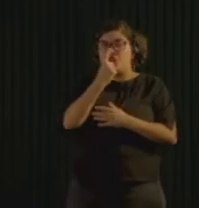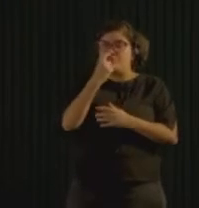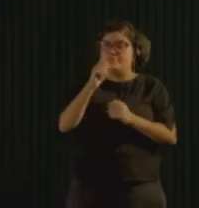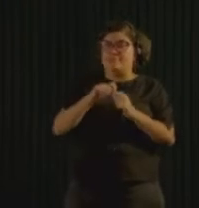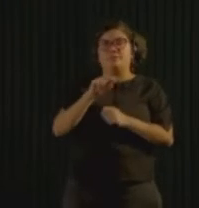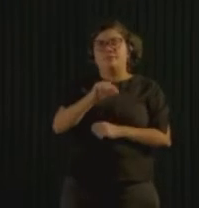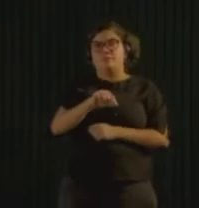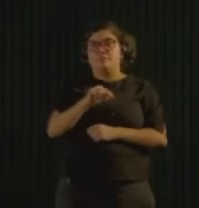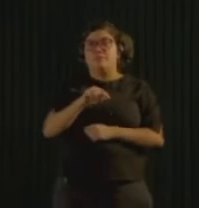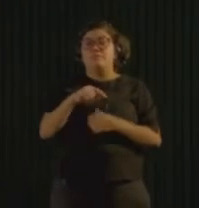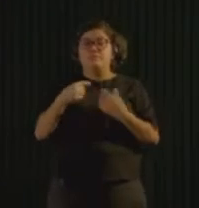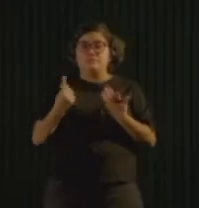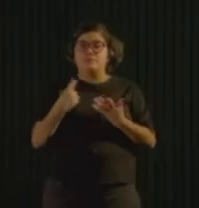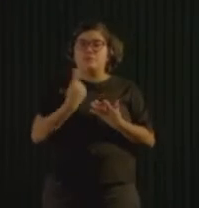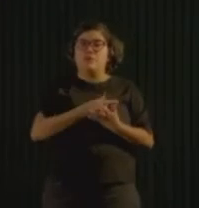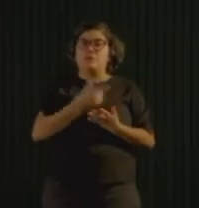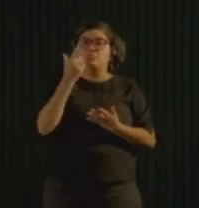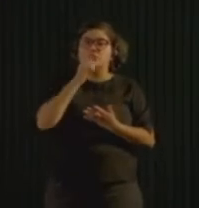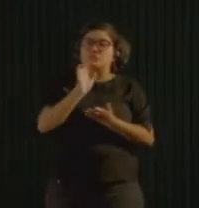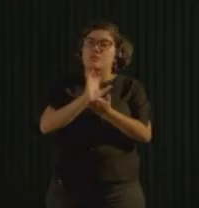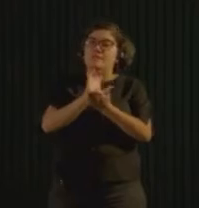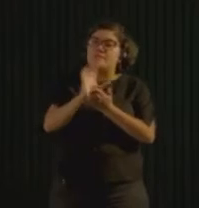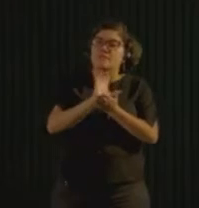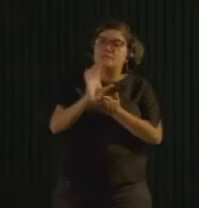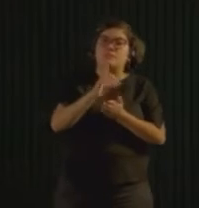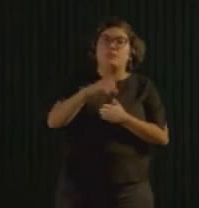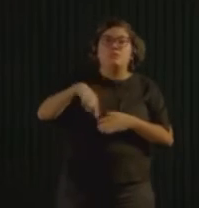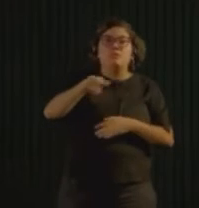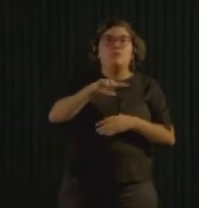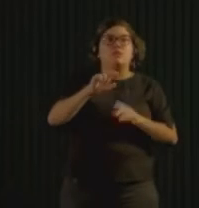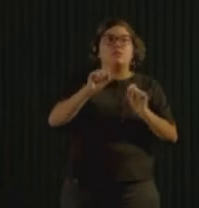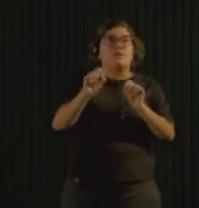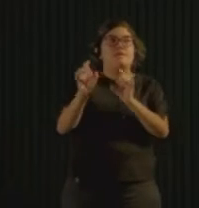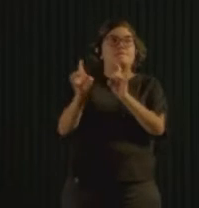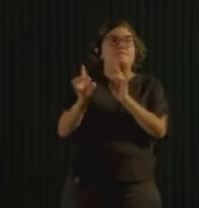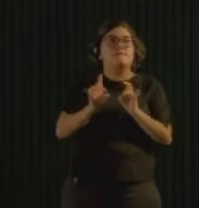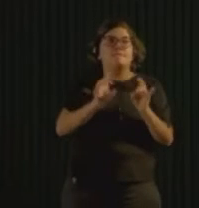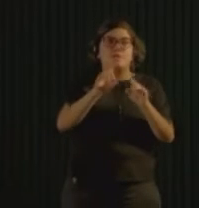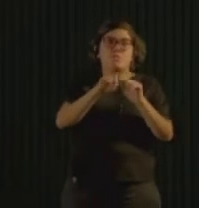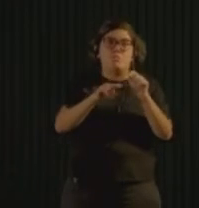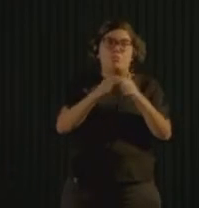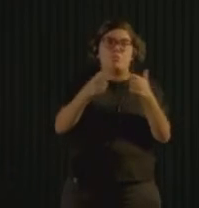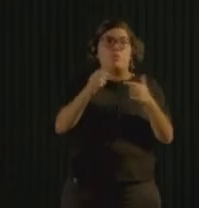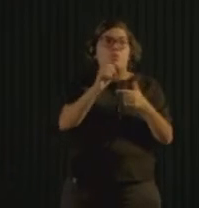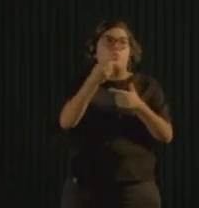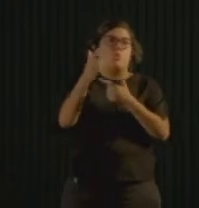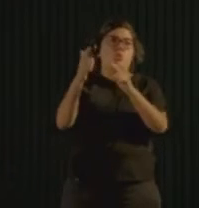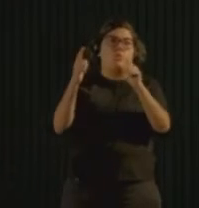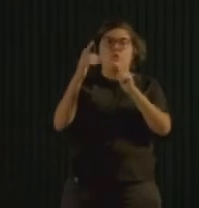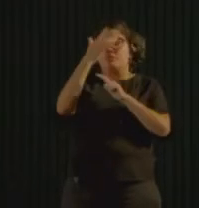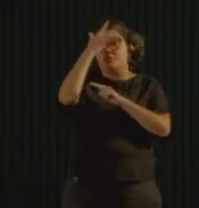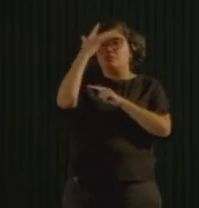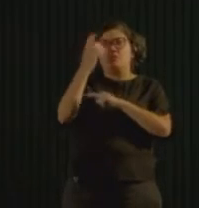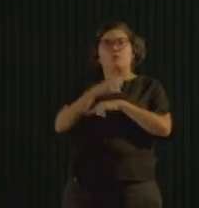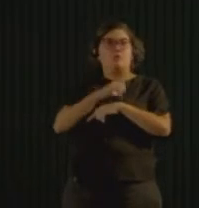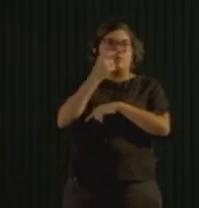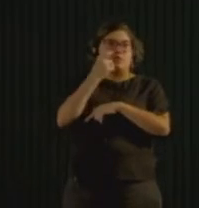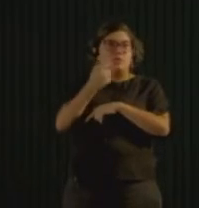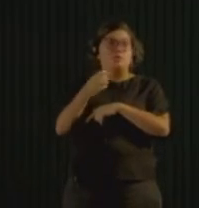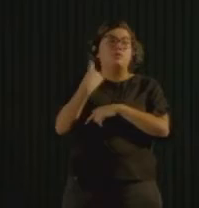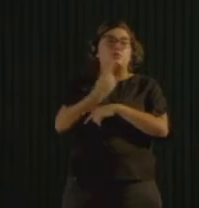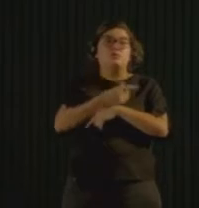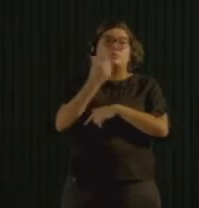of the products or from retailers who sell the products or other stakeholders, we're able to effectively set up recycling solutions for things that were